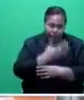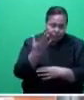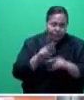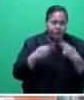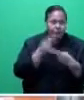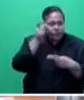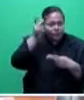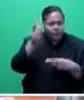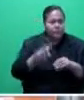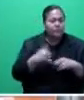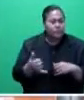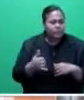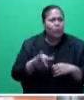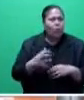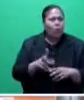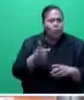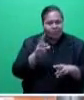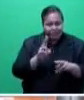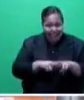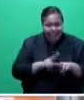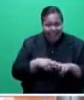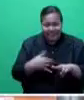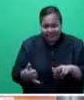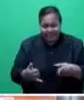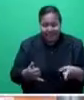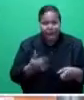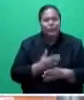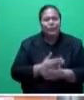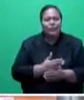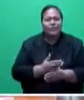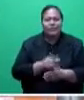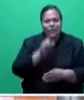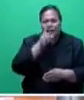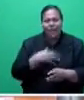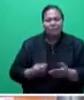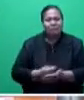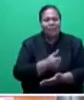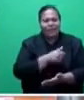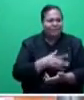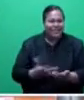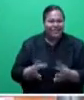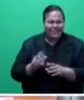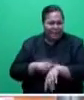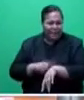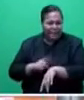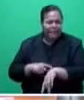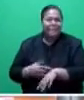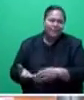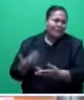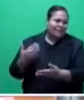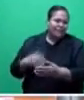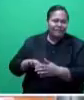will not be able to claim an added two days during the COVID-19 period or added three days. After the COVID-19